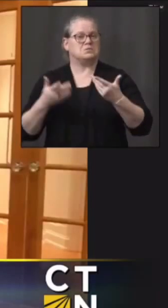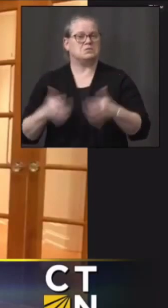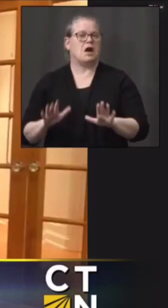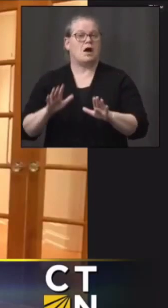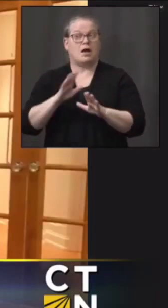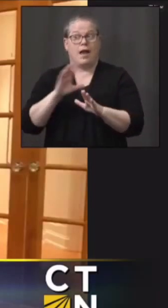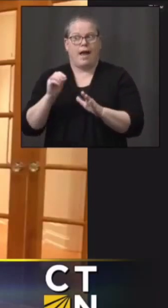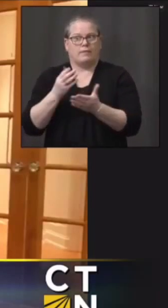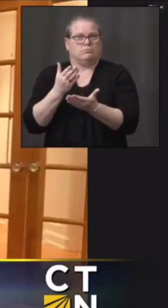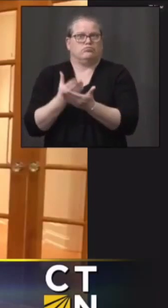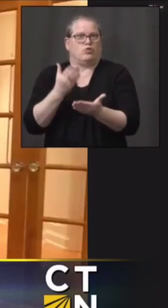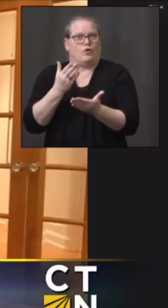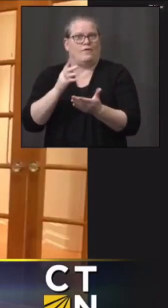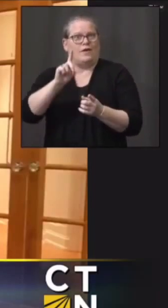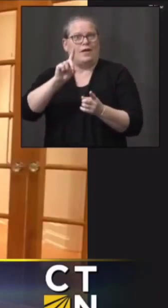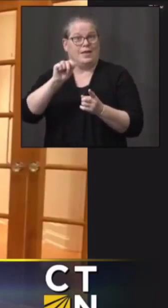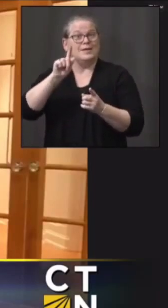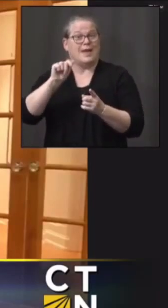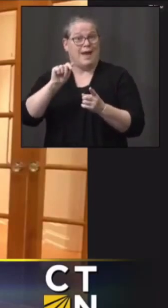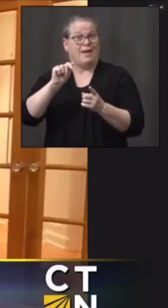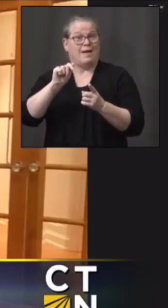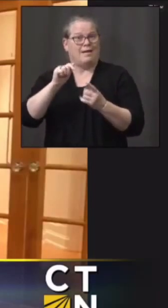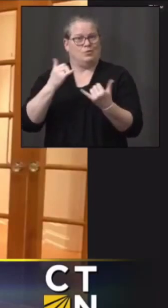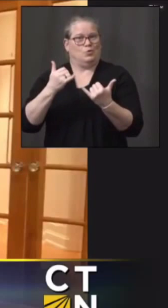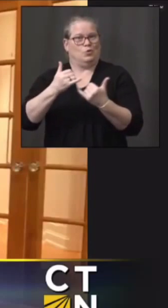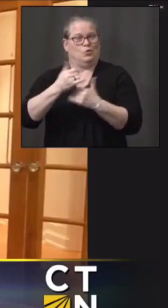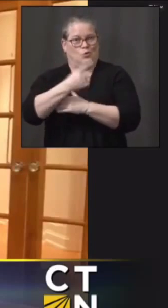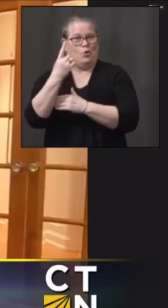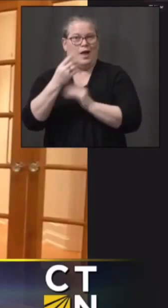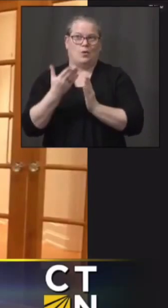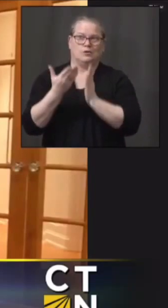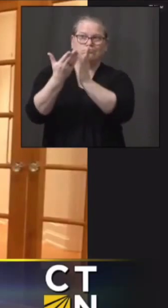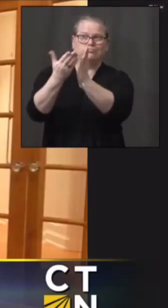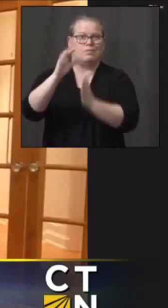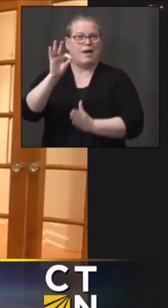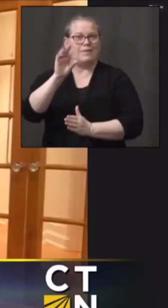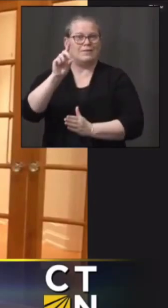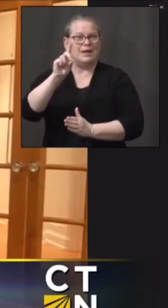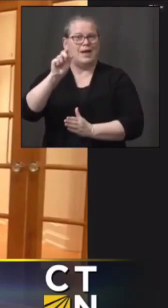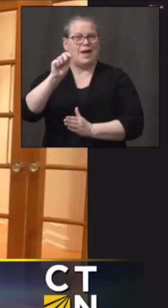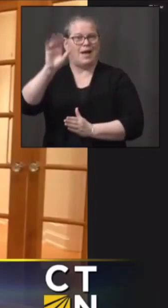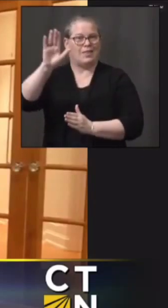incredible data that was presented to the FDA's committee today.